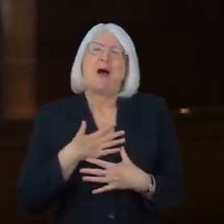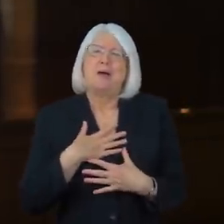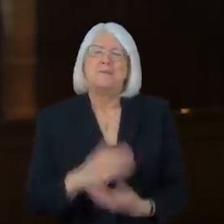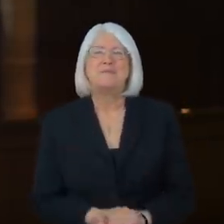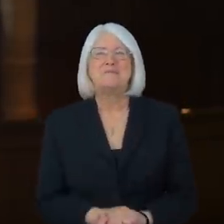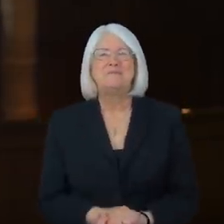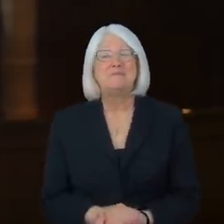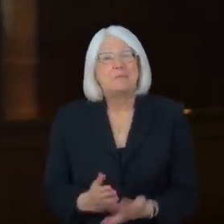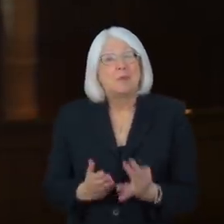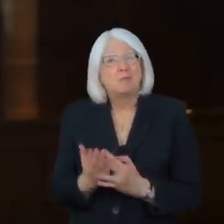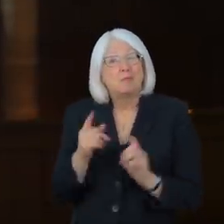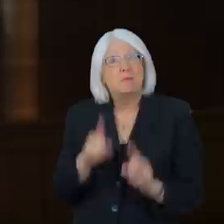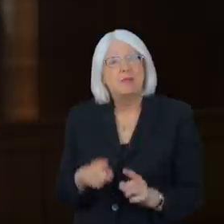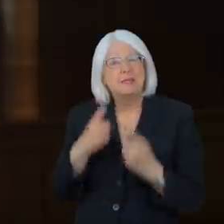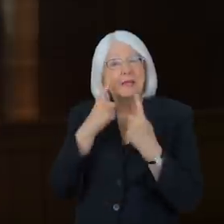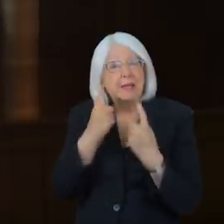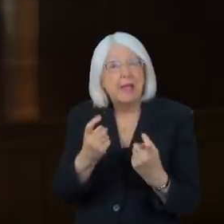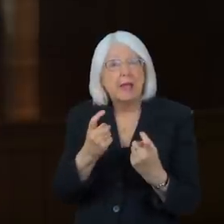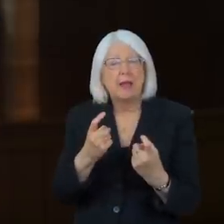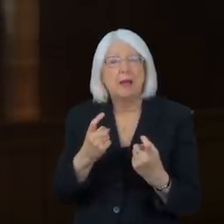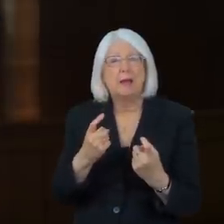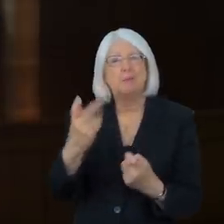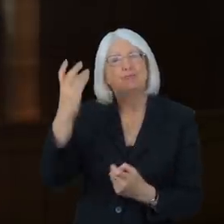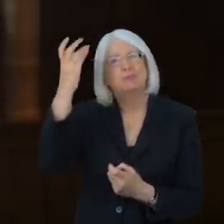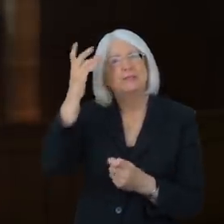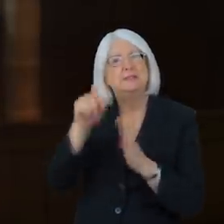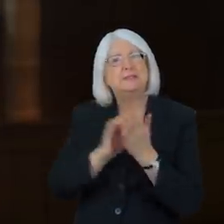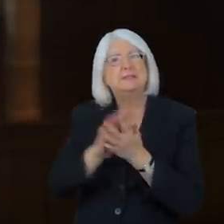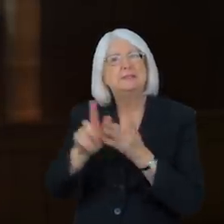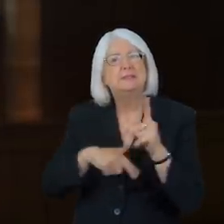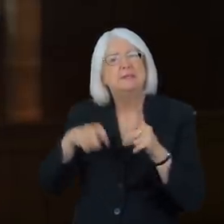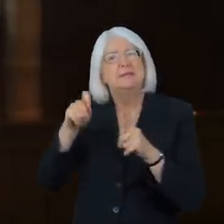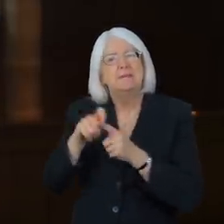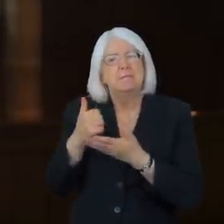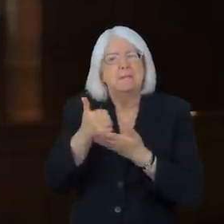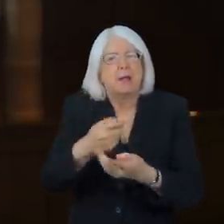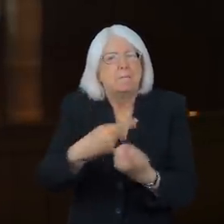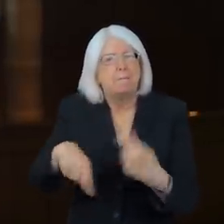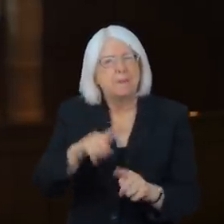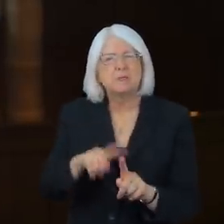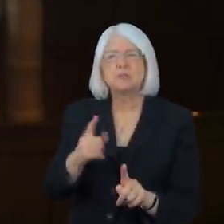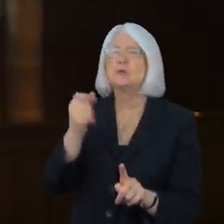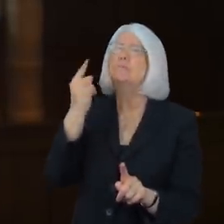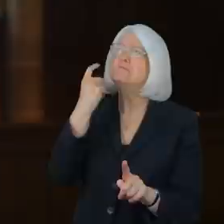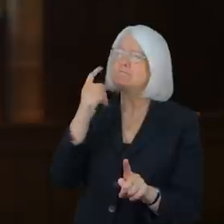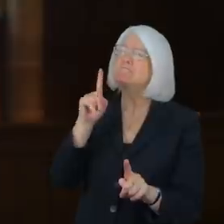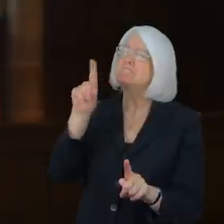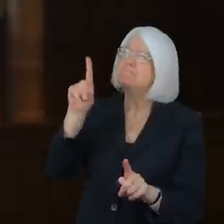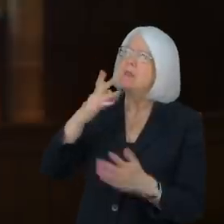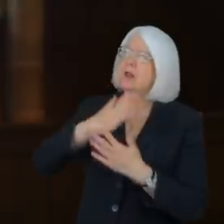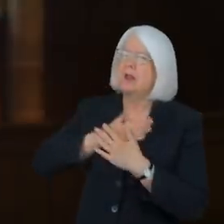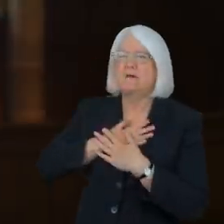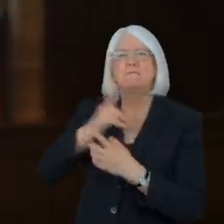care, Prince Philip helped to reveal for us something of the love that God wants to show each one of